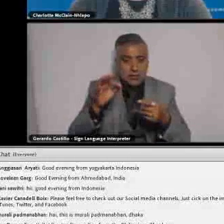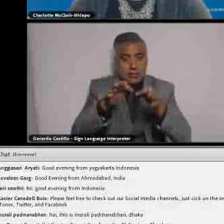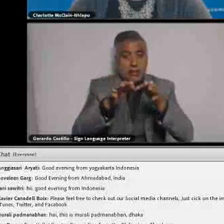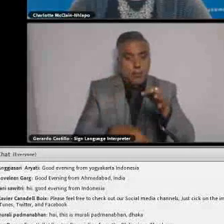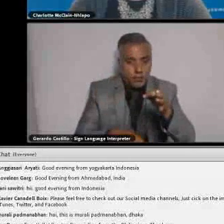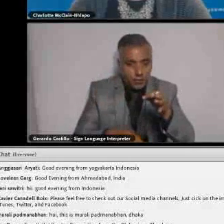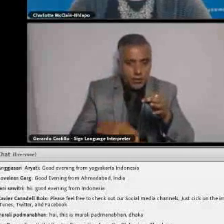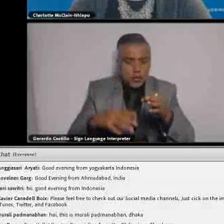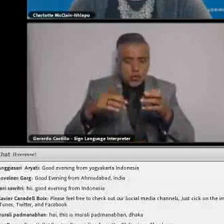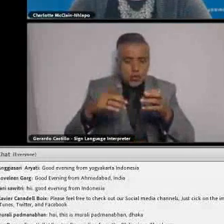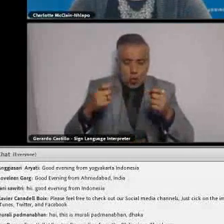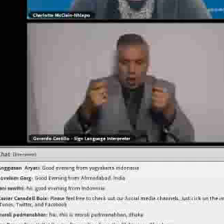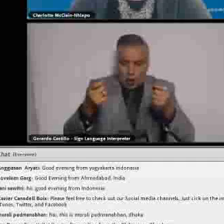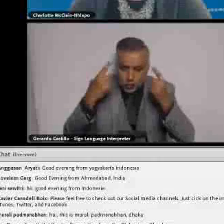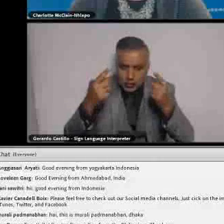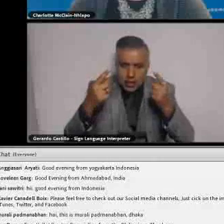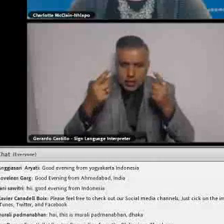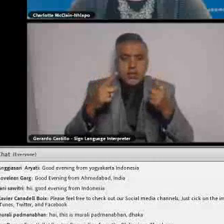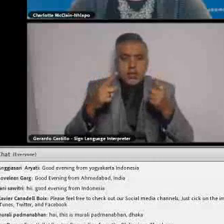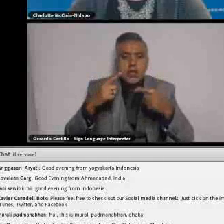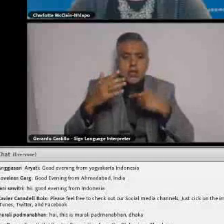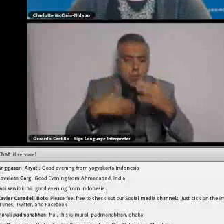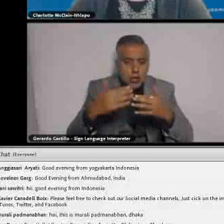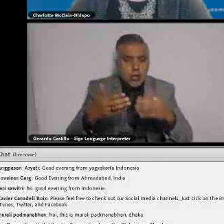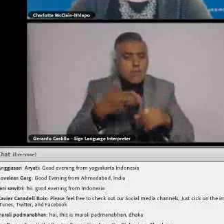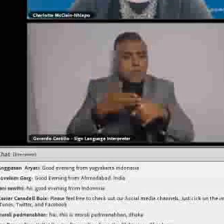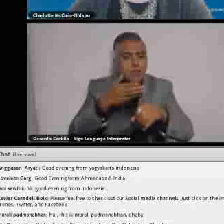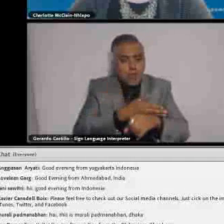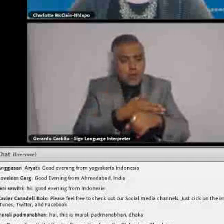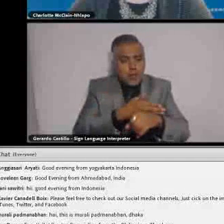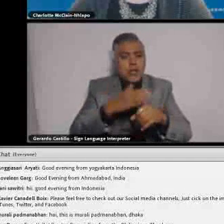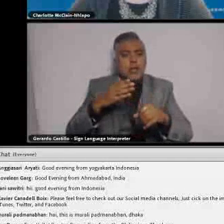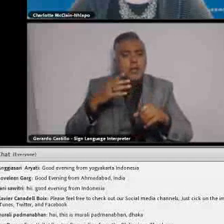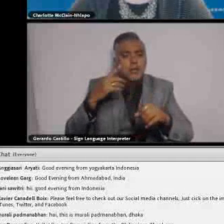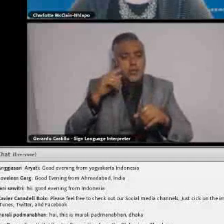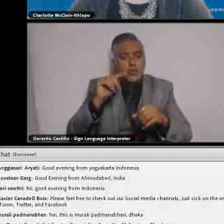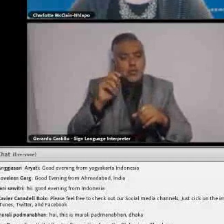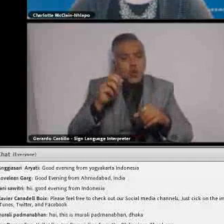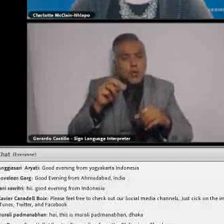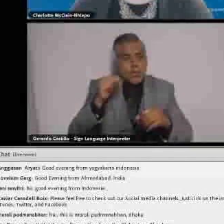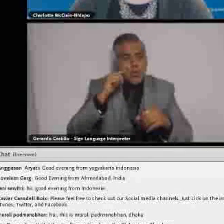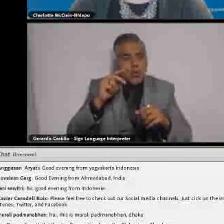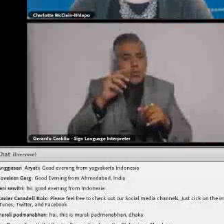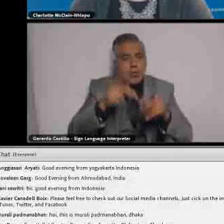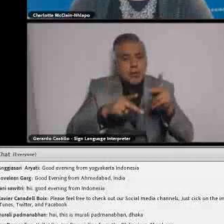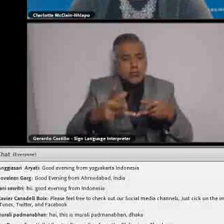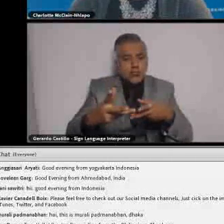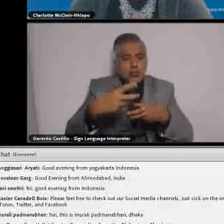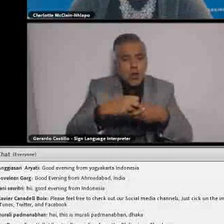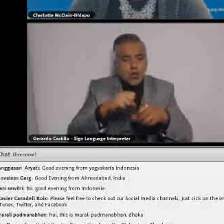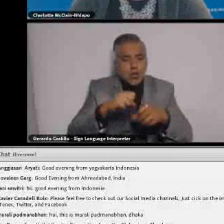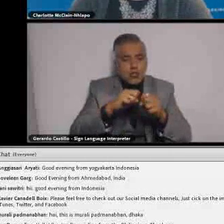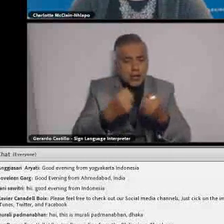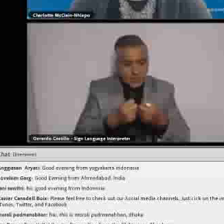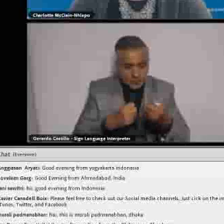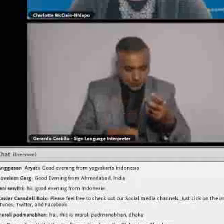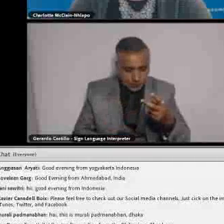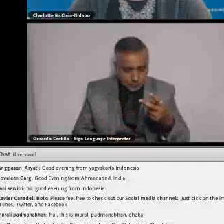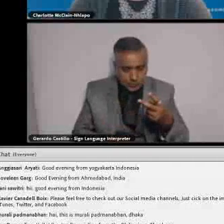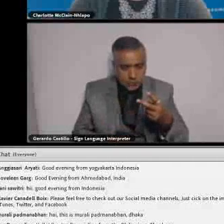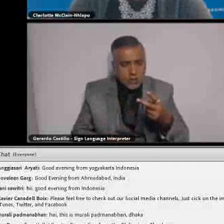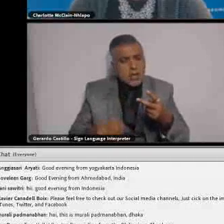so understanding and the process of improving the terms for individuals and groups to take part in society. if we delve